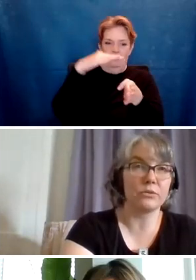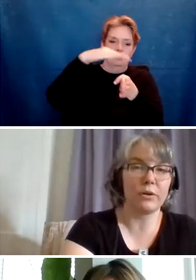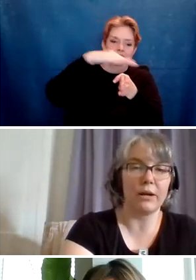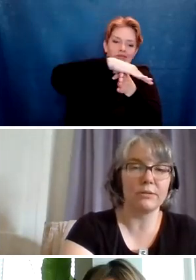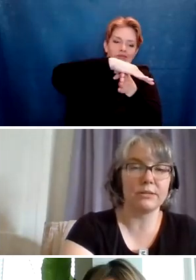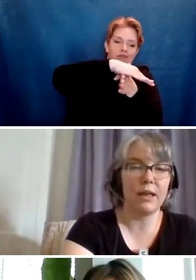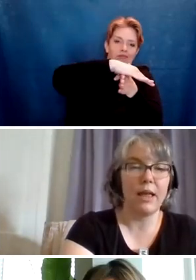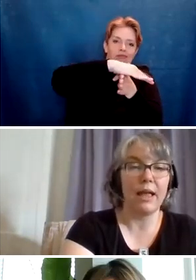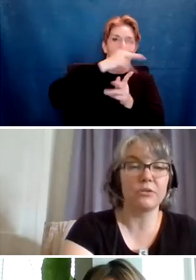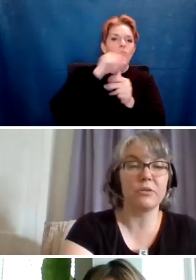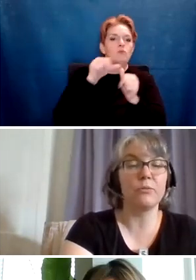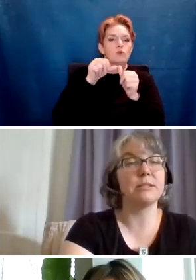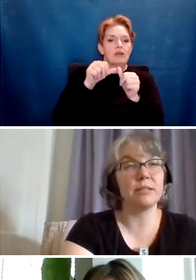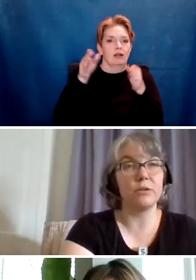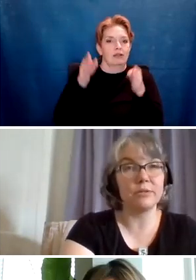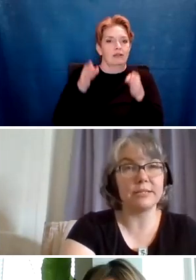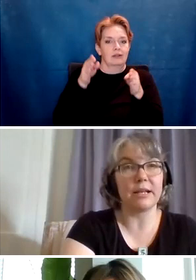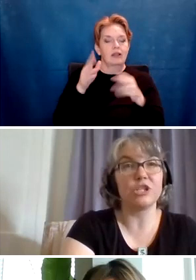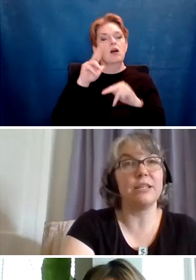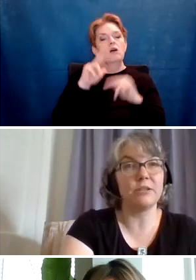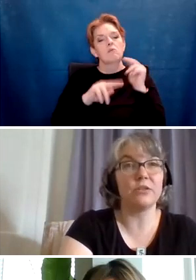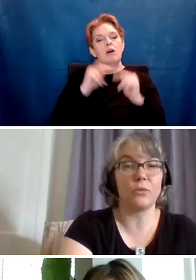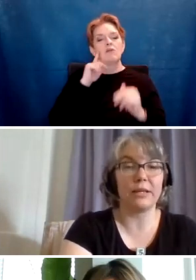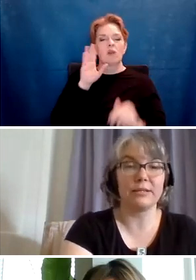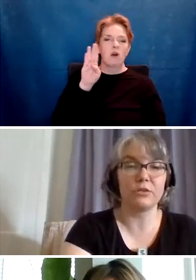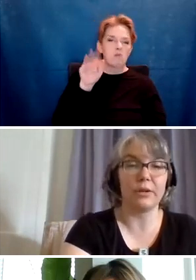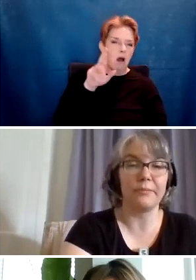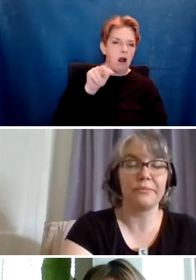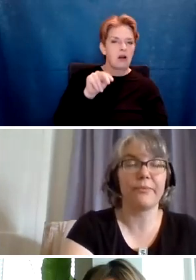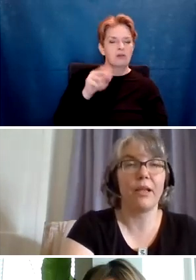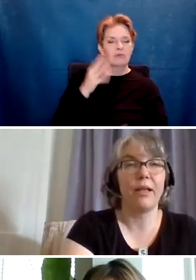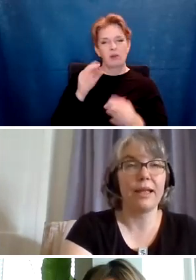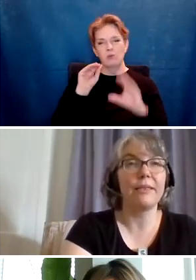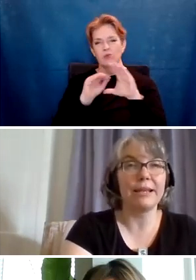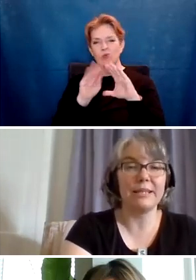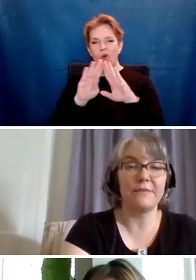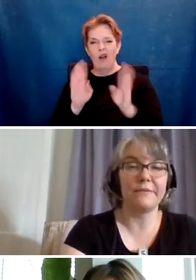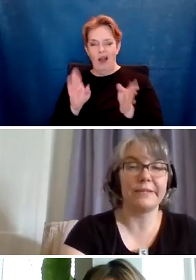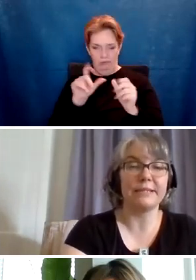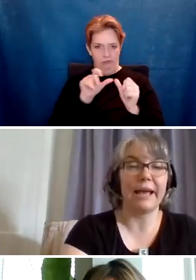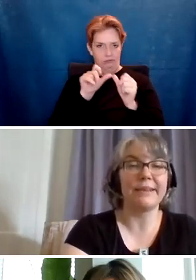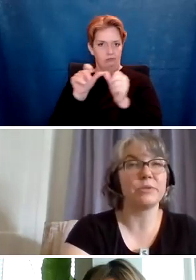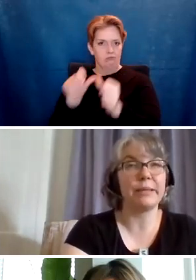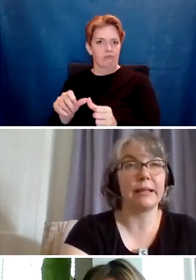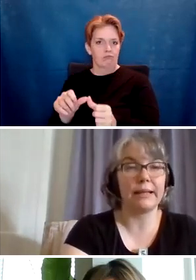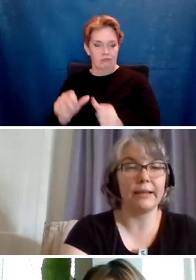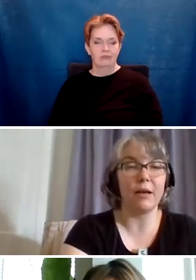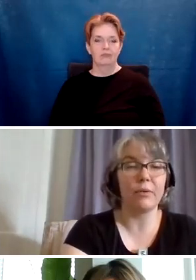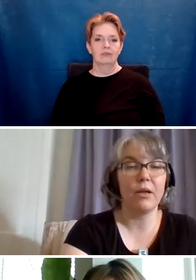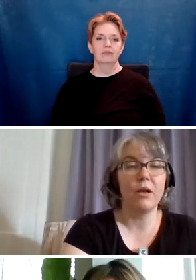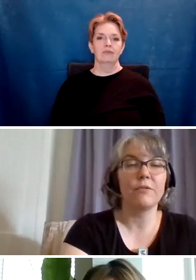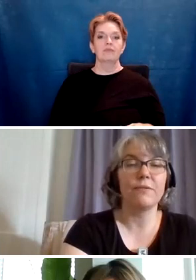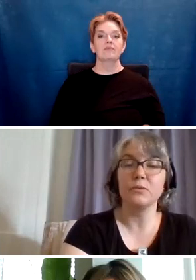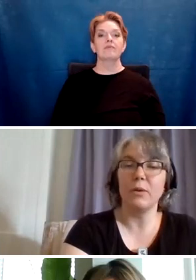or a storehouse, and certainly was still used as such into the 20th century. In the 1950s, as it was being cleaned